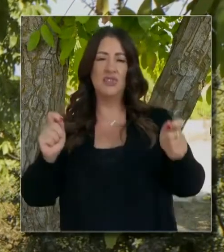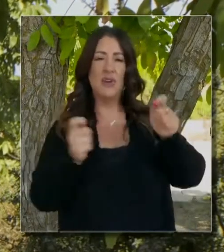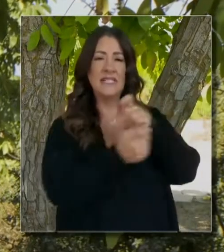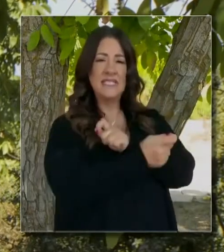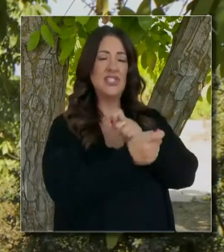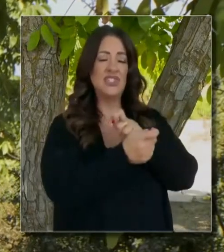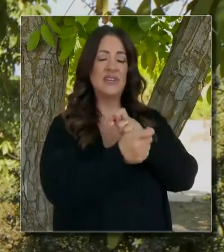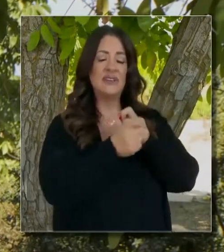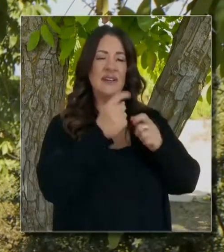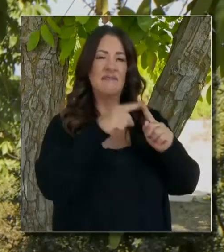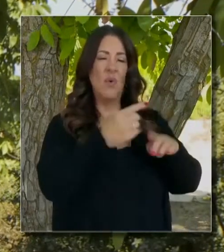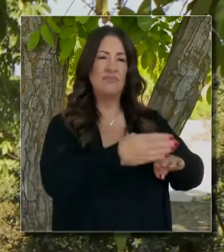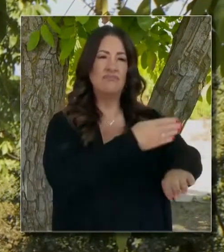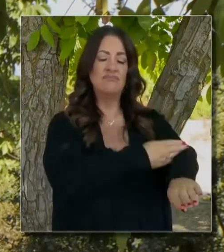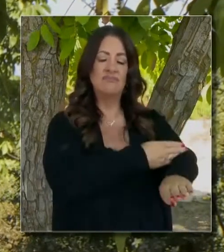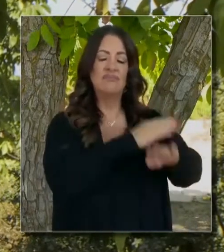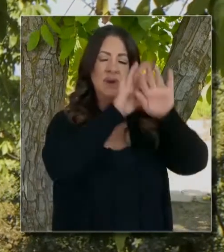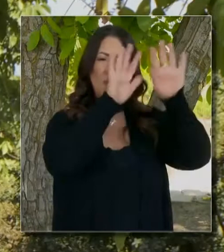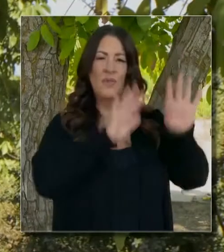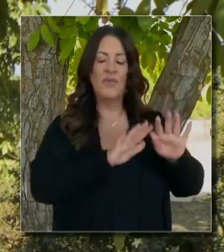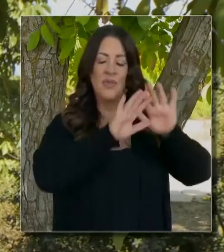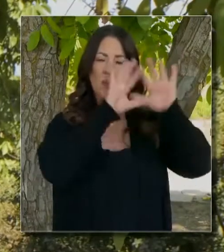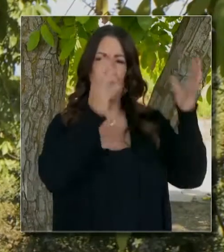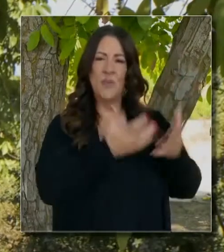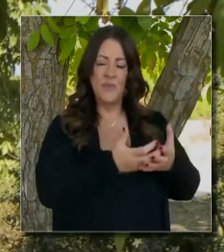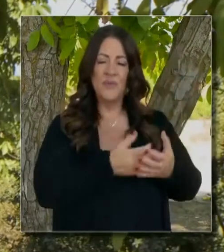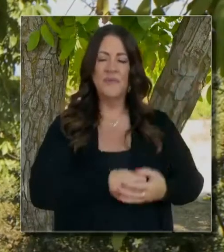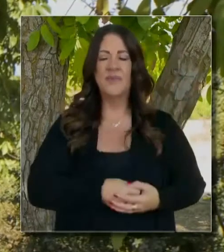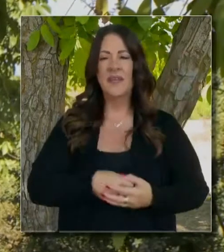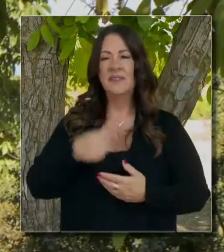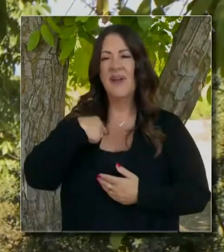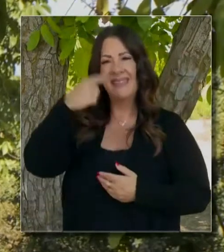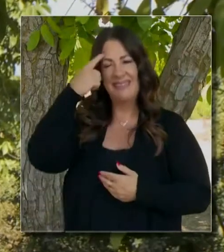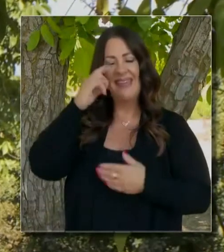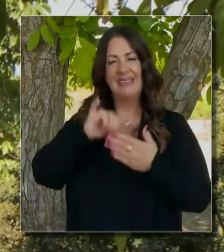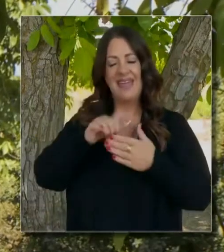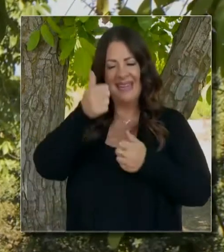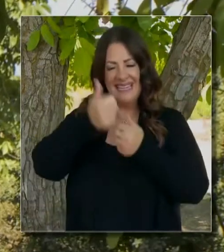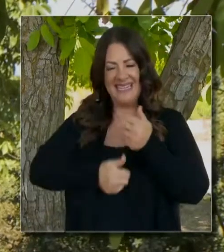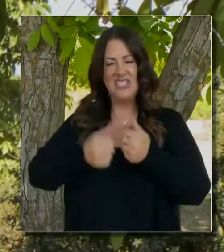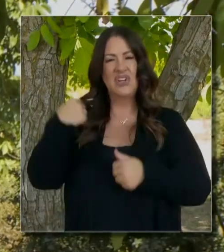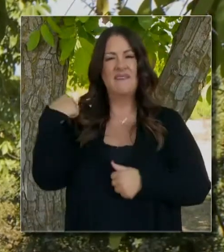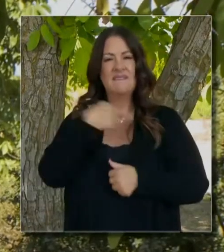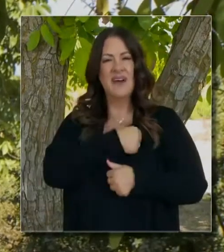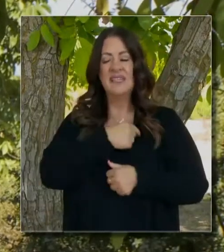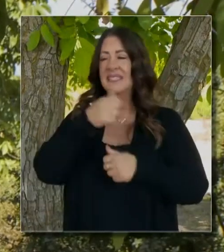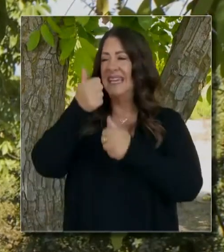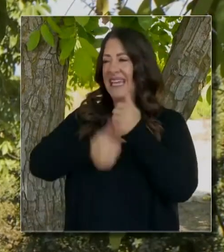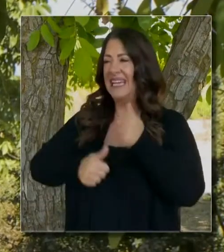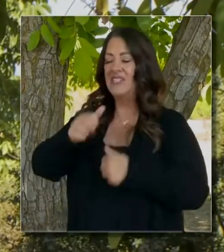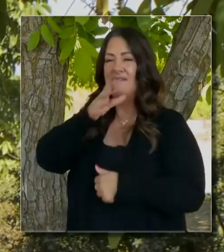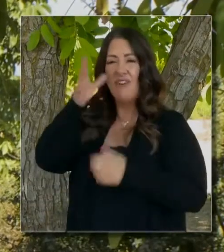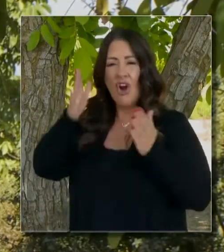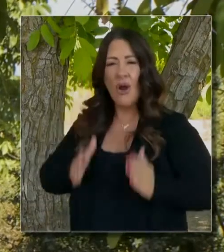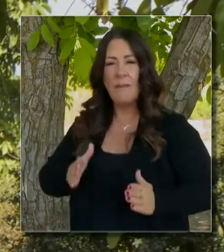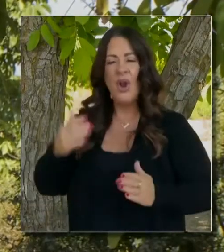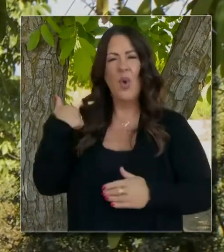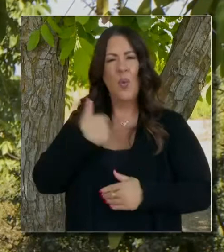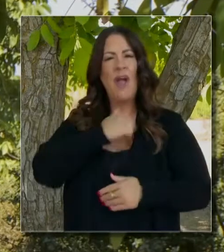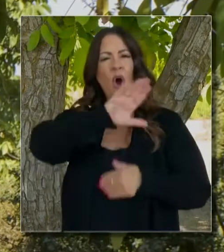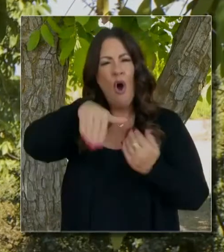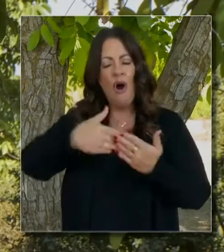are incentivizing the kind of behavior that I think resides in each and every farmer and rancher, and that's a